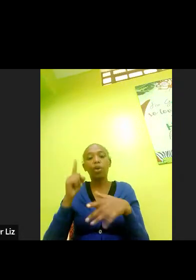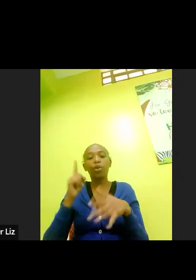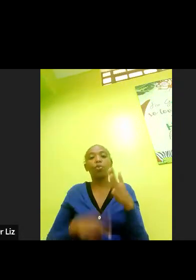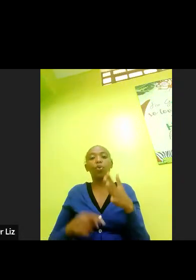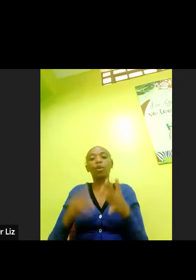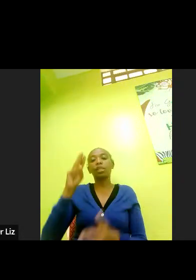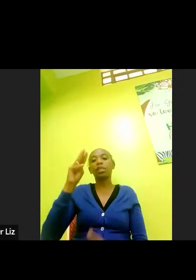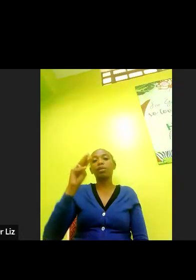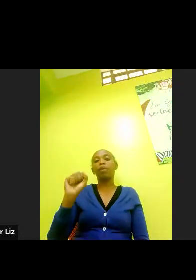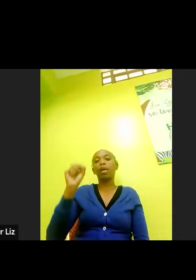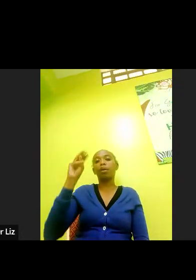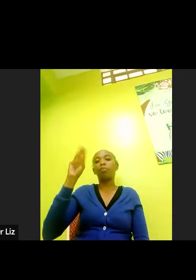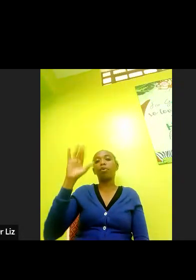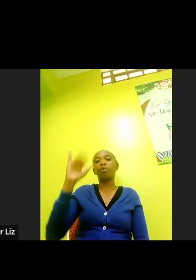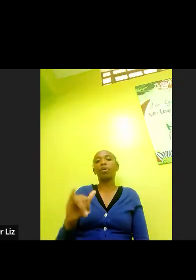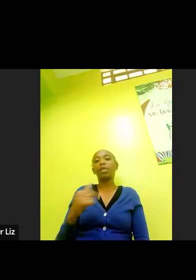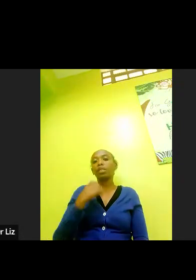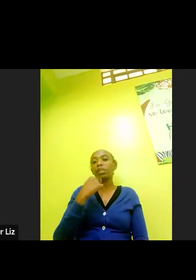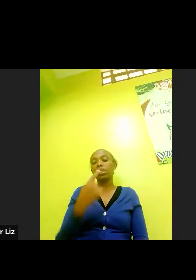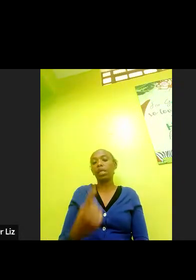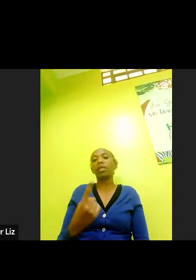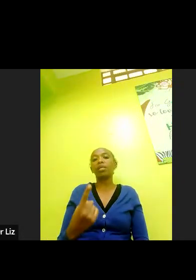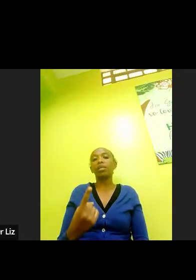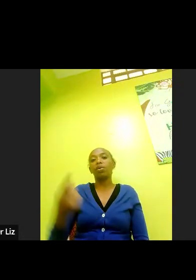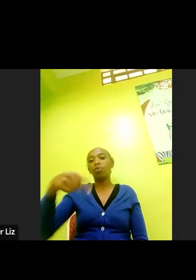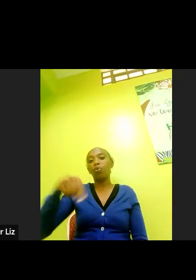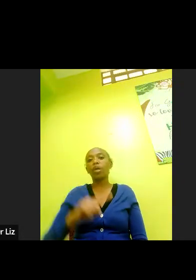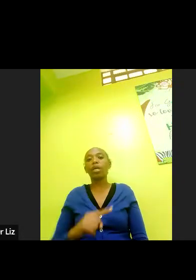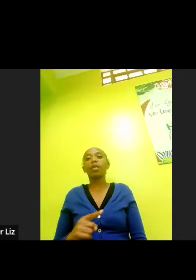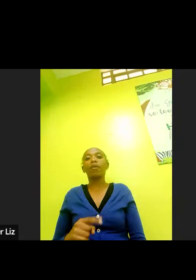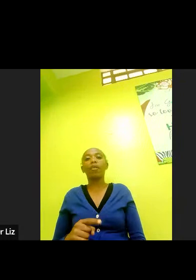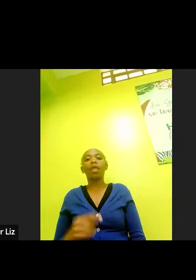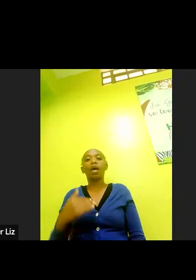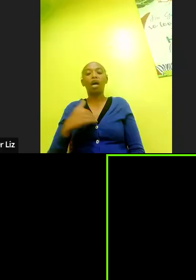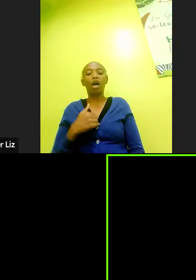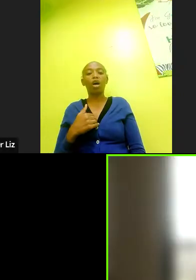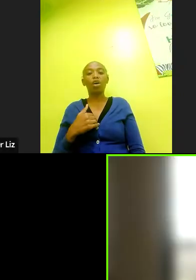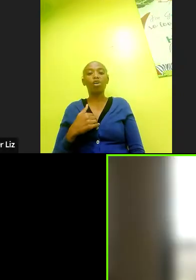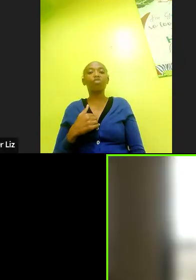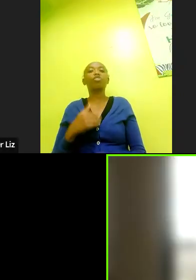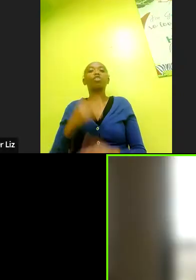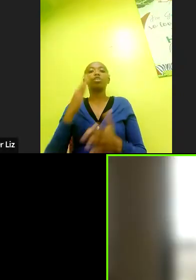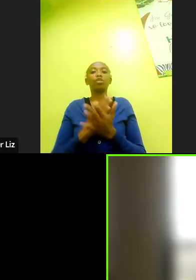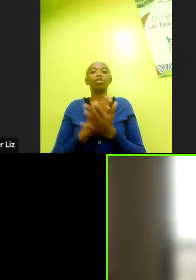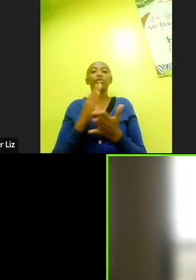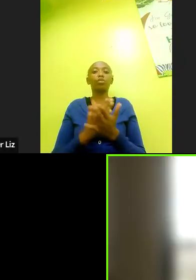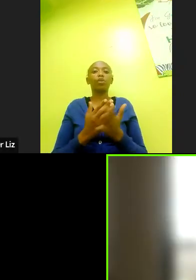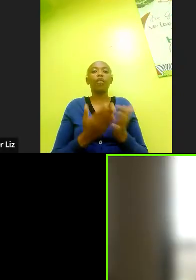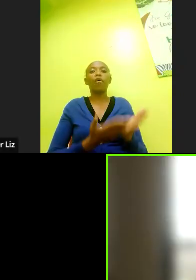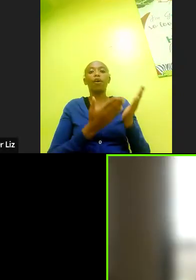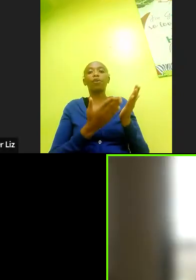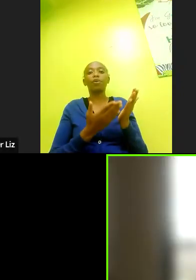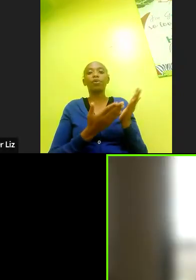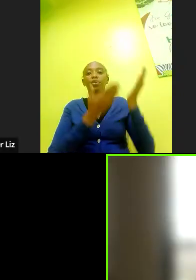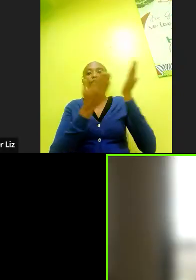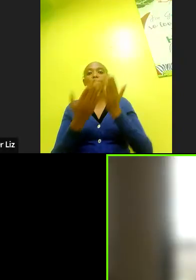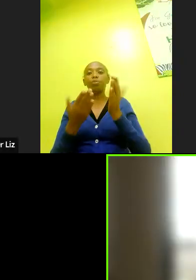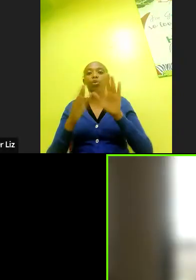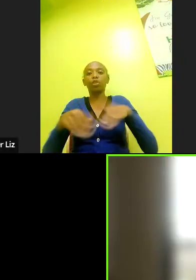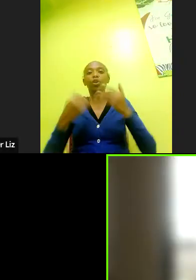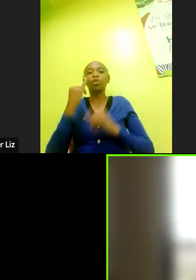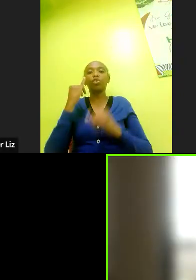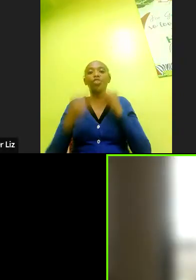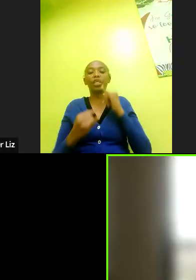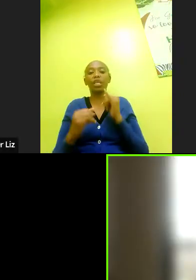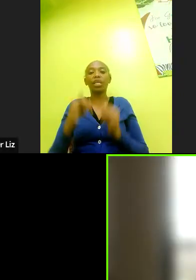my colleague Memory said, we will have, of course, to input or to finalize the